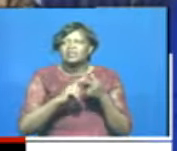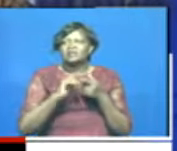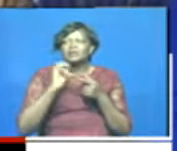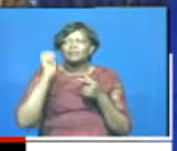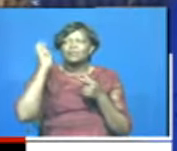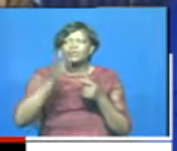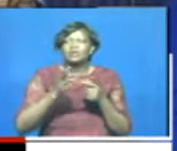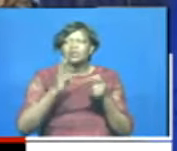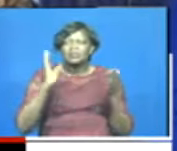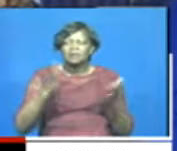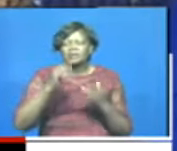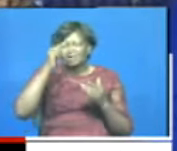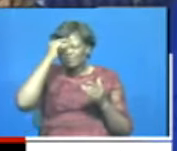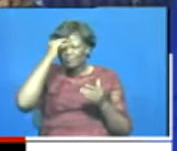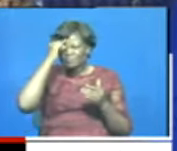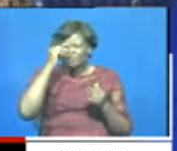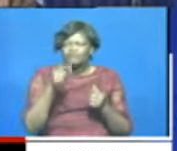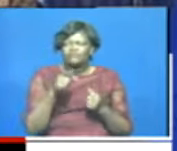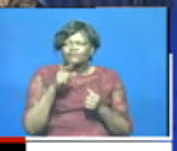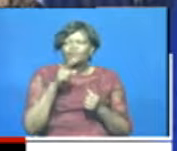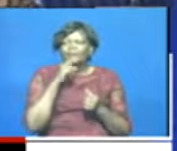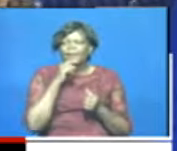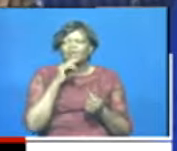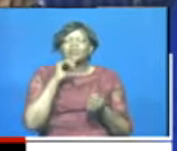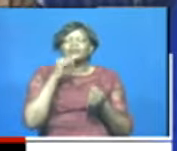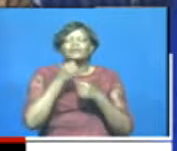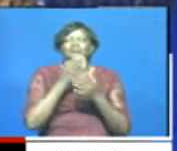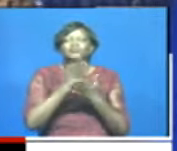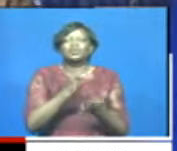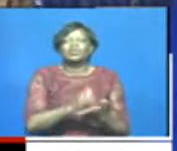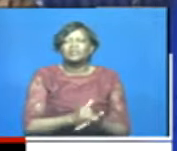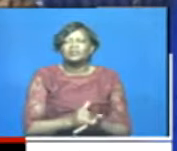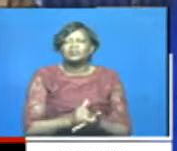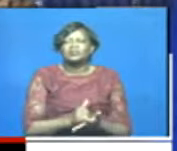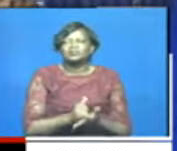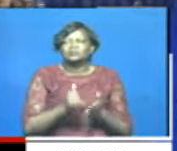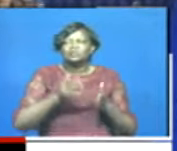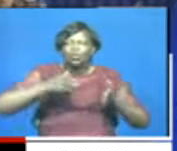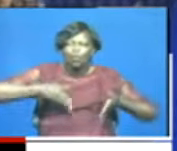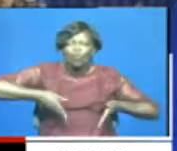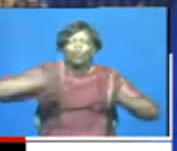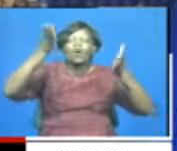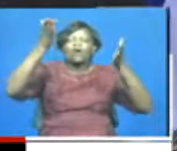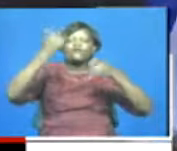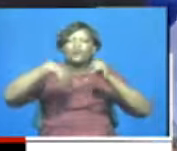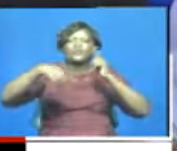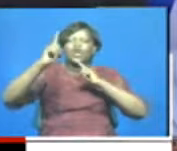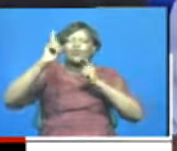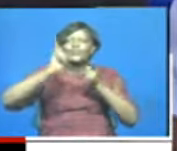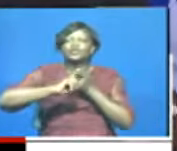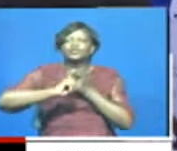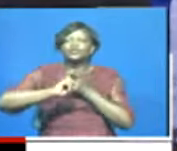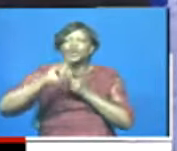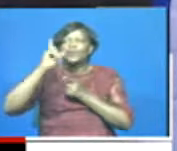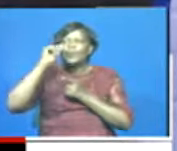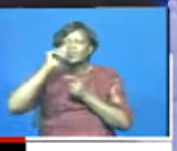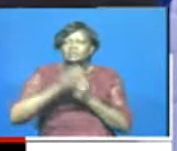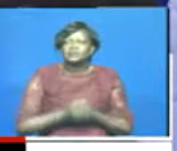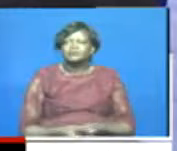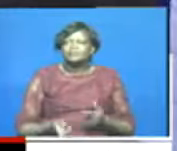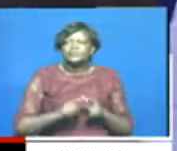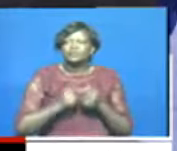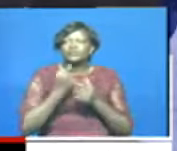hiyo serikali ya baba, ihakikishe dual carriage way kutoka Nairobi mpaka Mombasa.